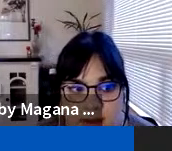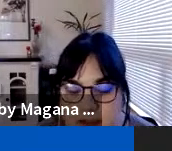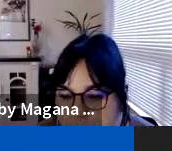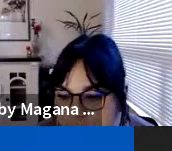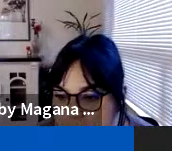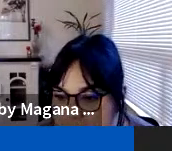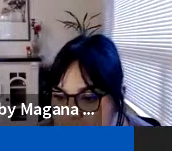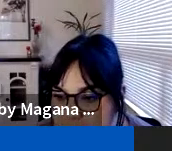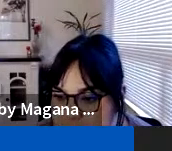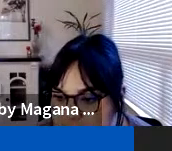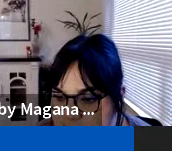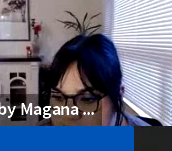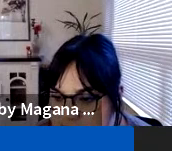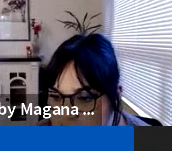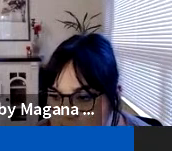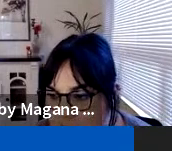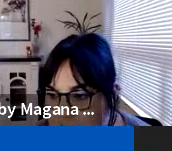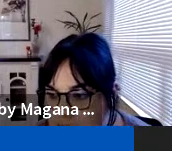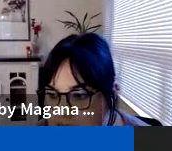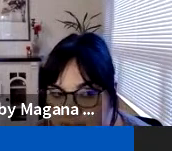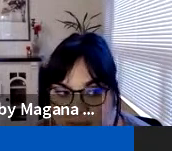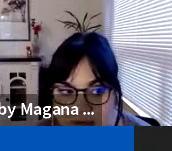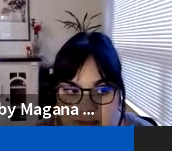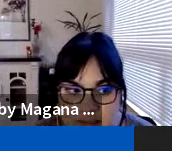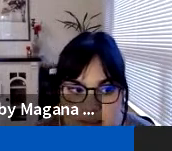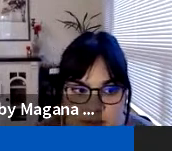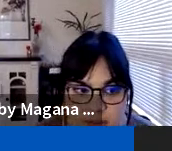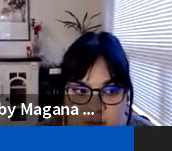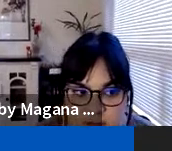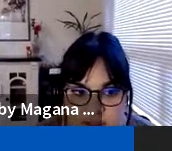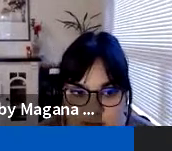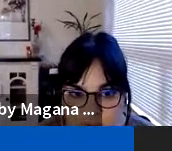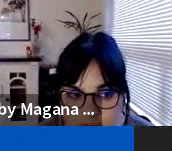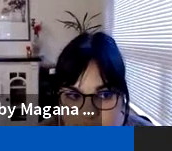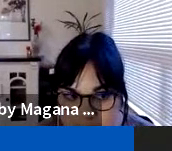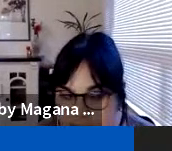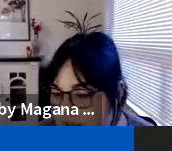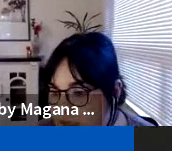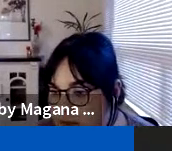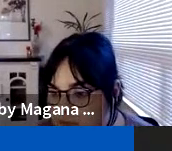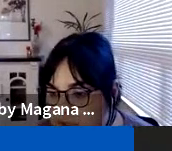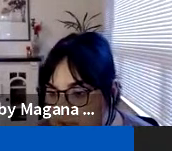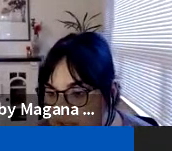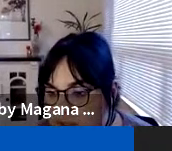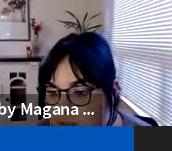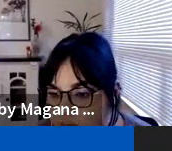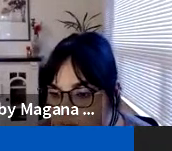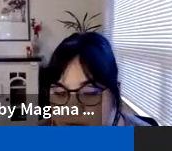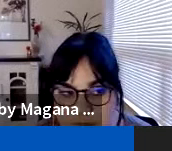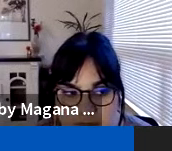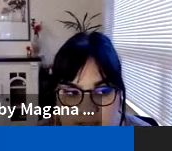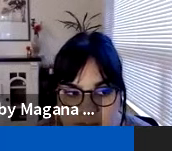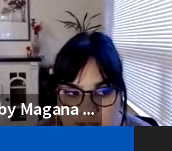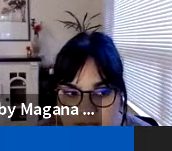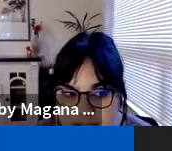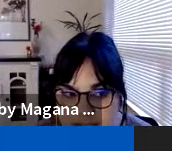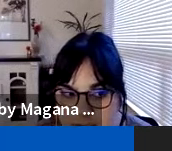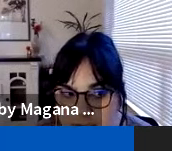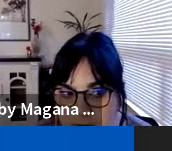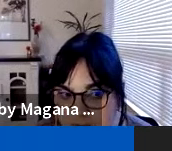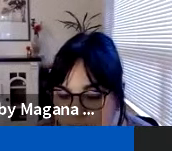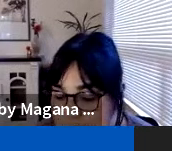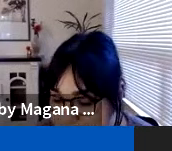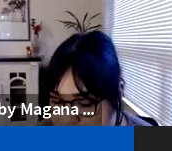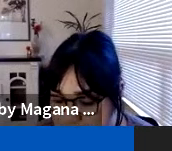R. For other participants who are a part of the AIR district or the general public, make sure that you use